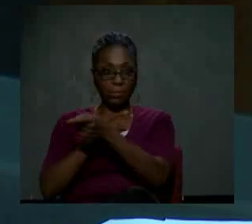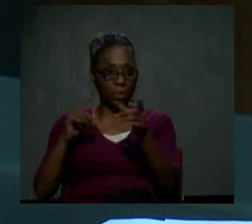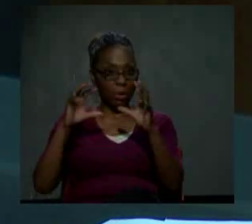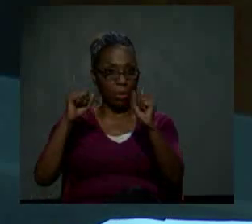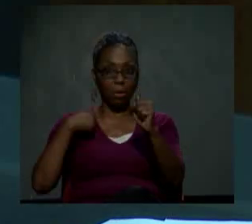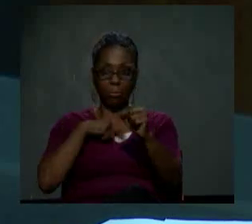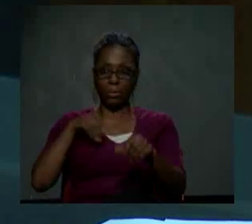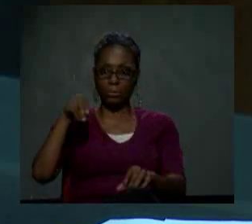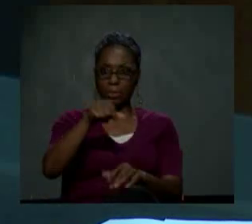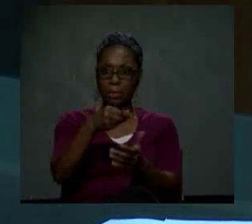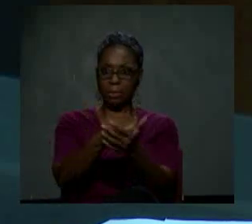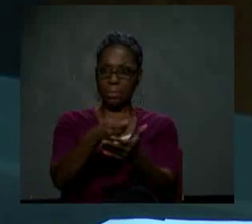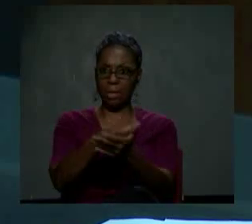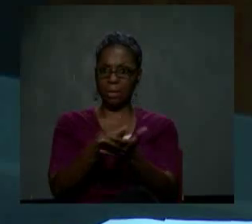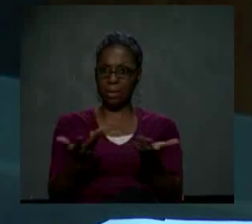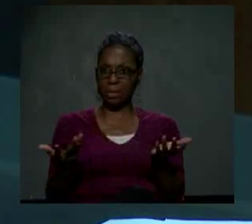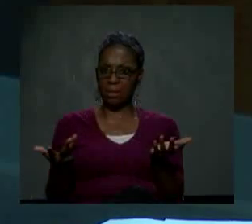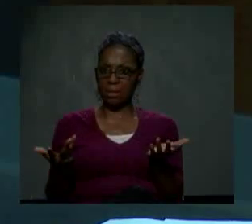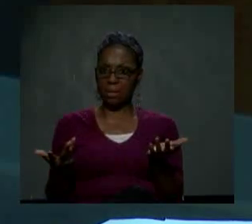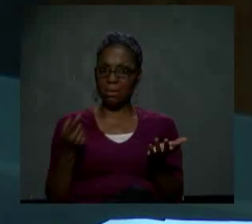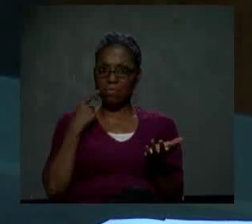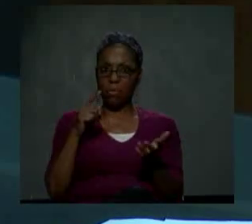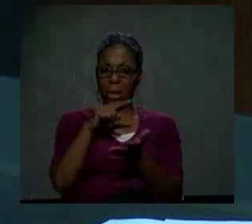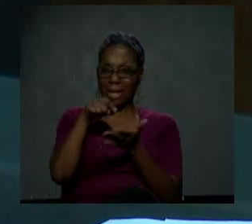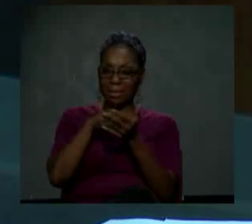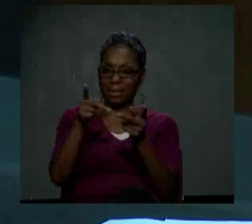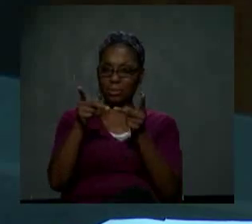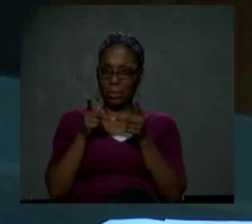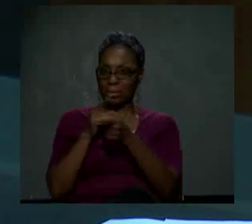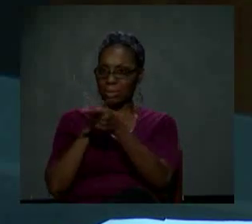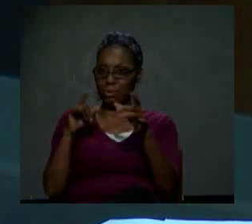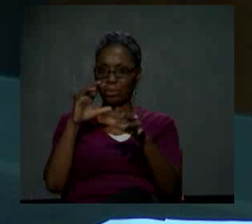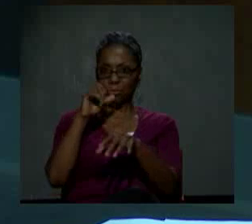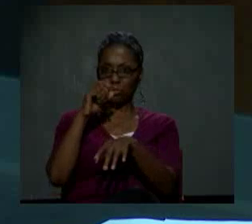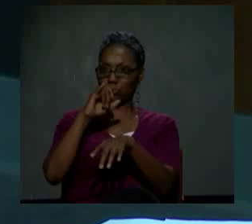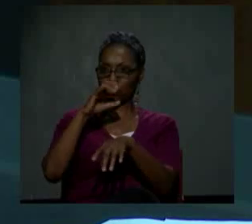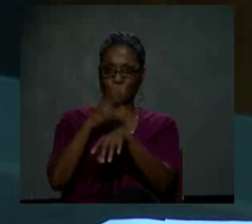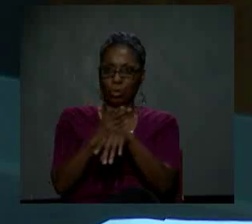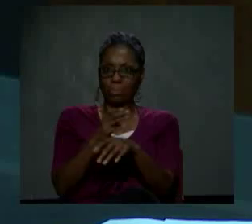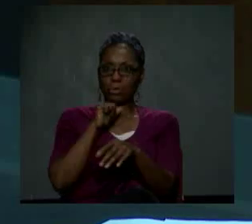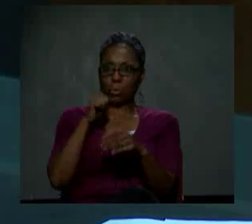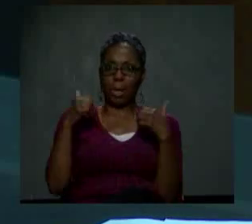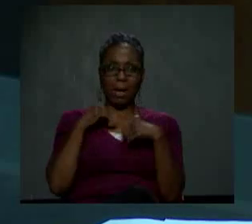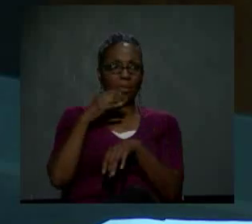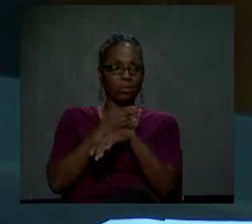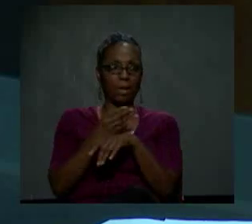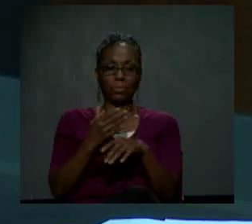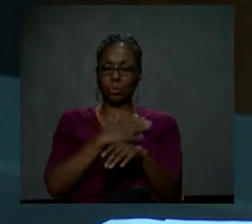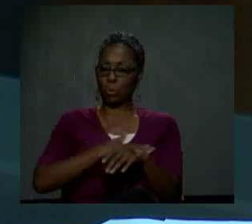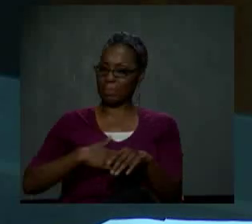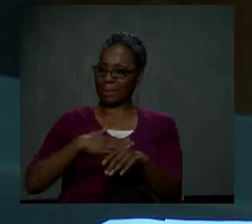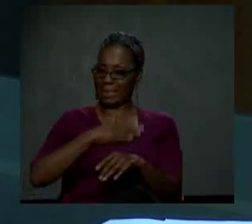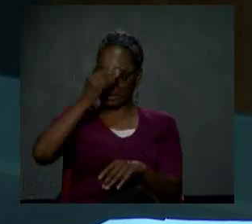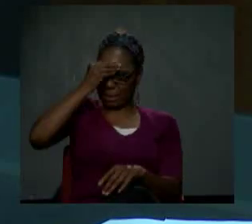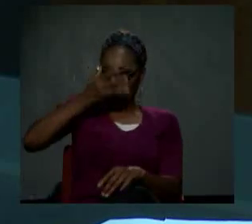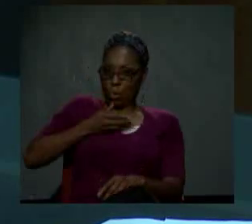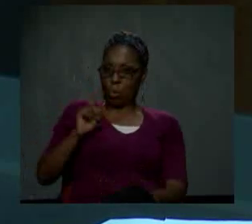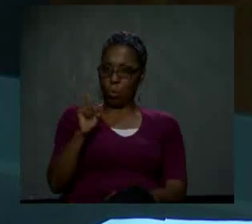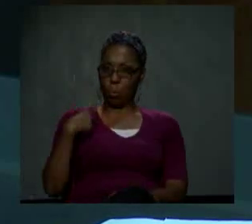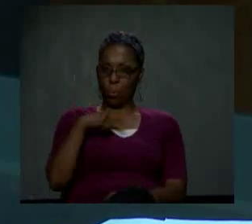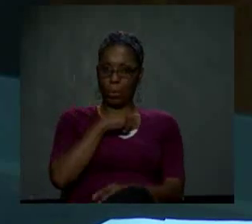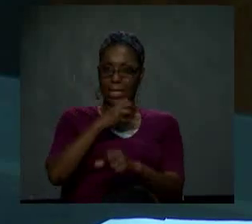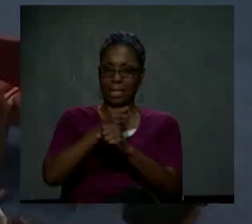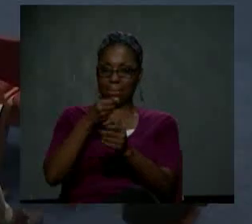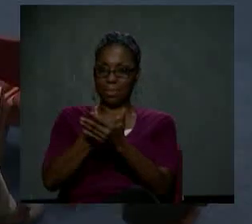and we spent the money at this center and it took your job away from you. So please let me know where it's coming from. Yes,